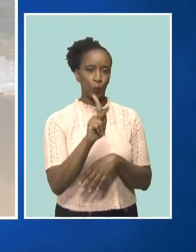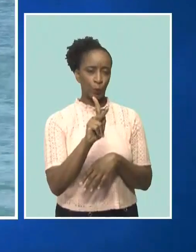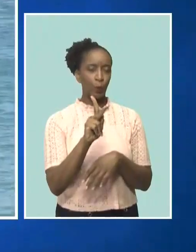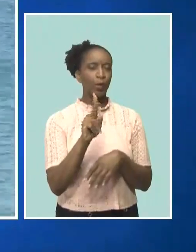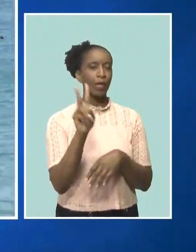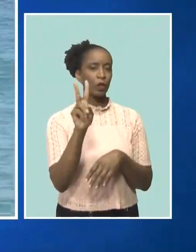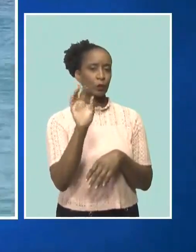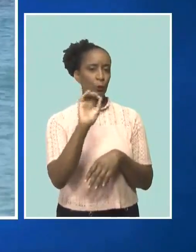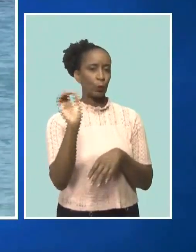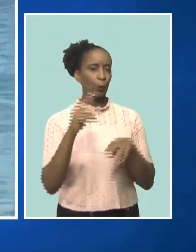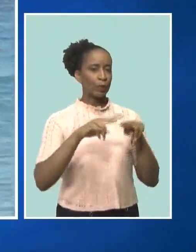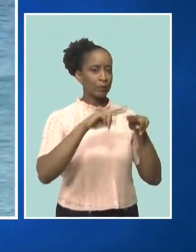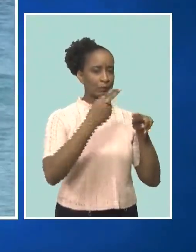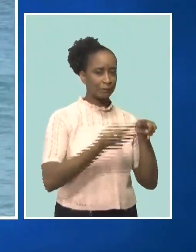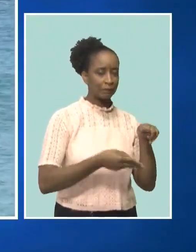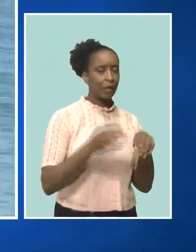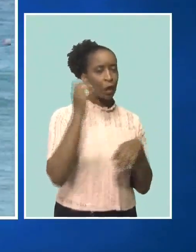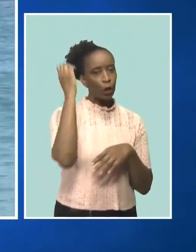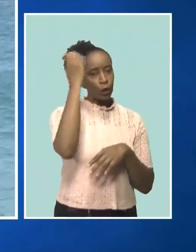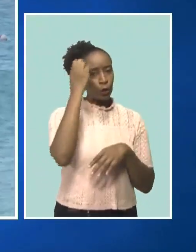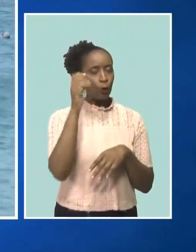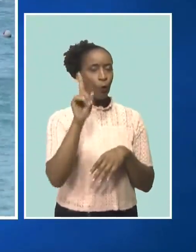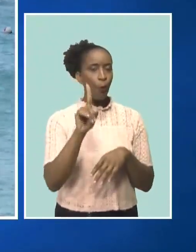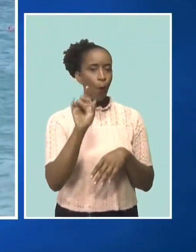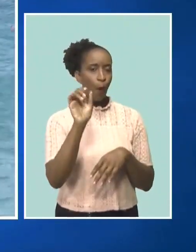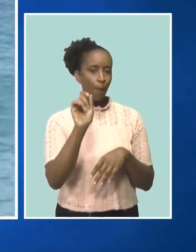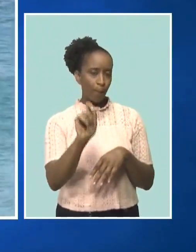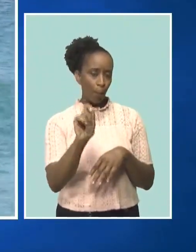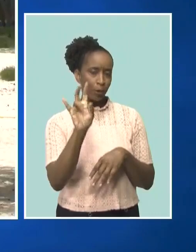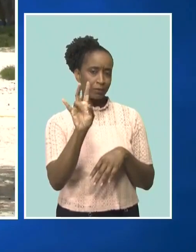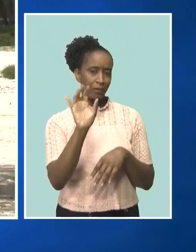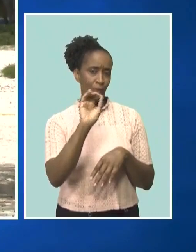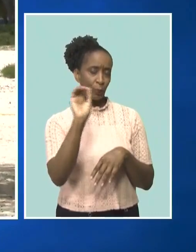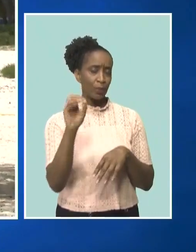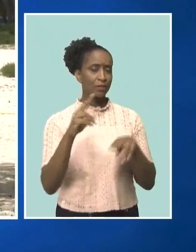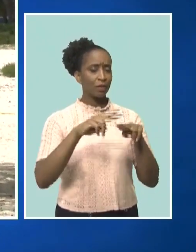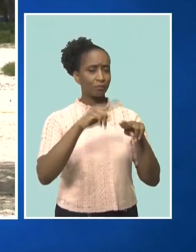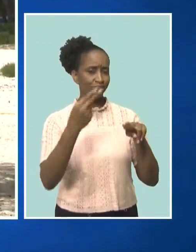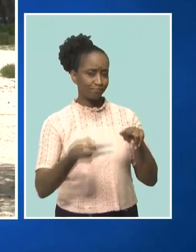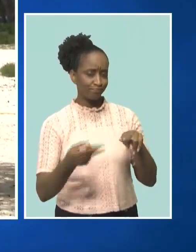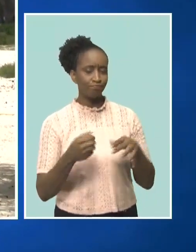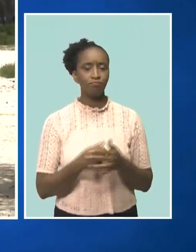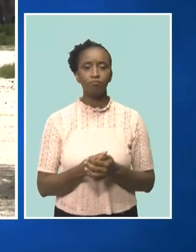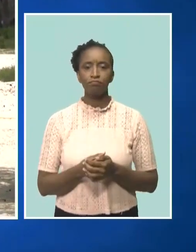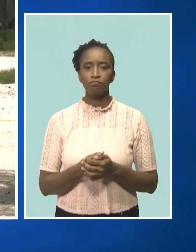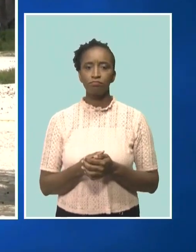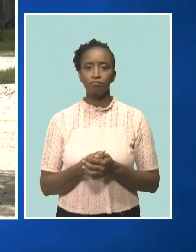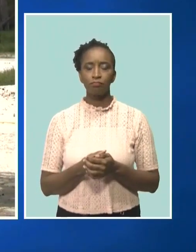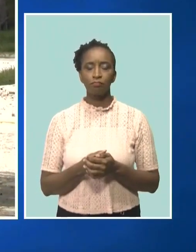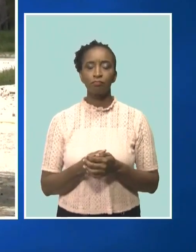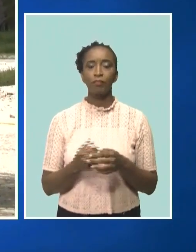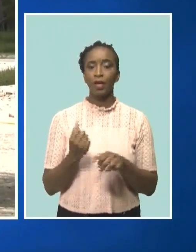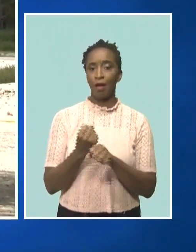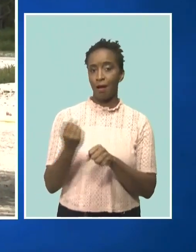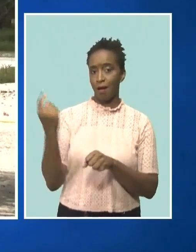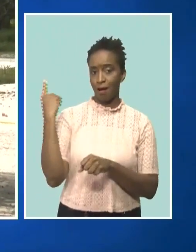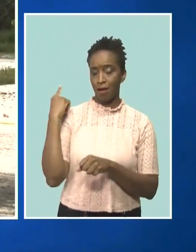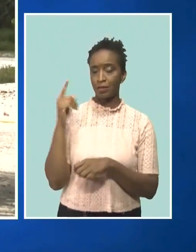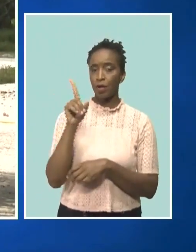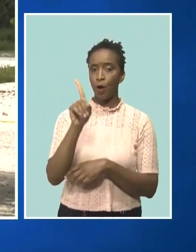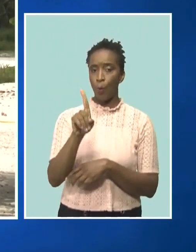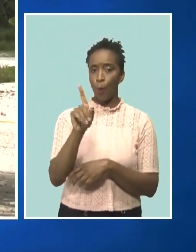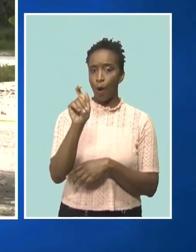and the European by 1.7%. Additionally, the island closed 2024 with a